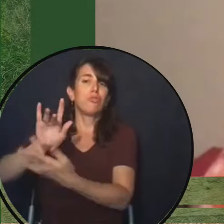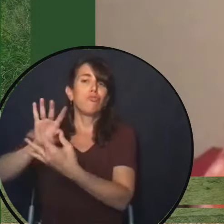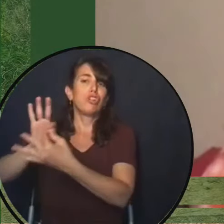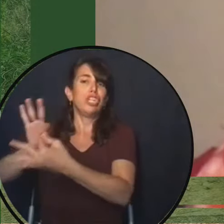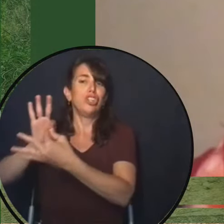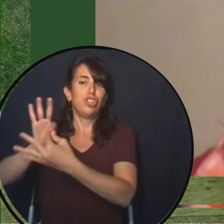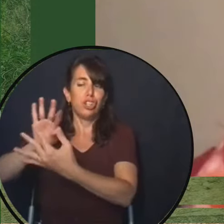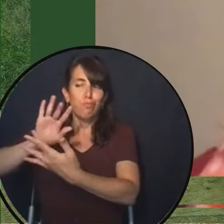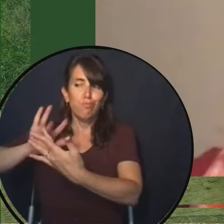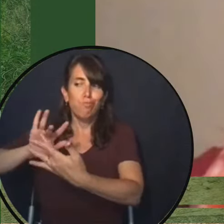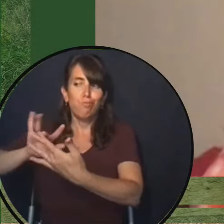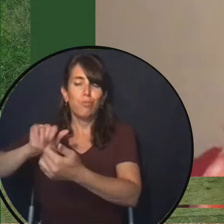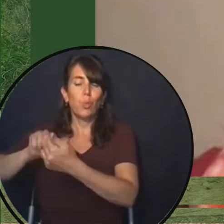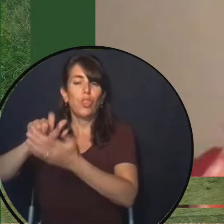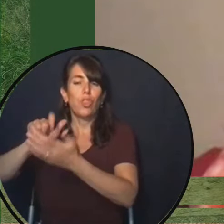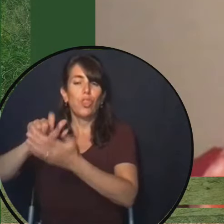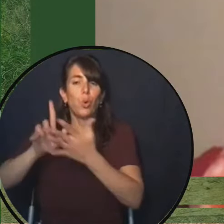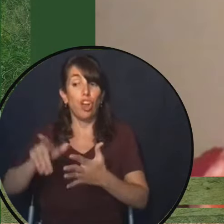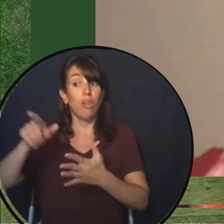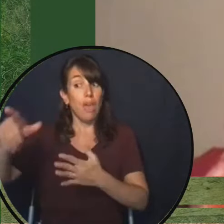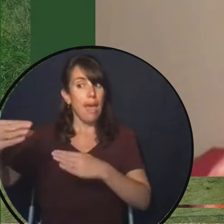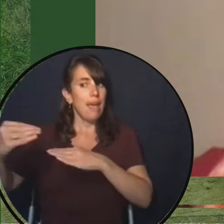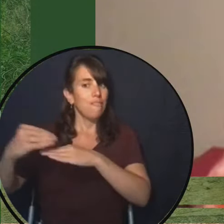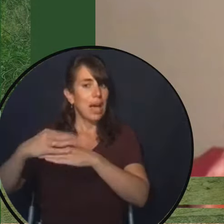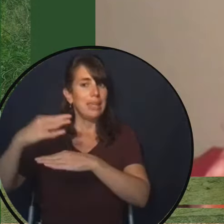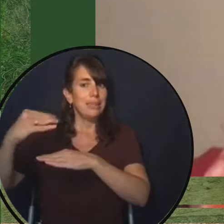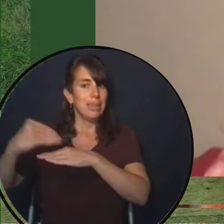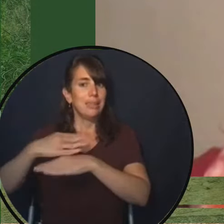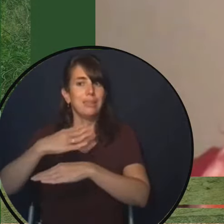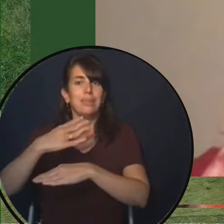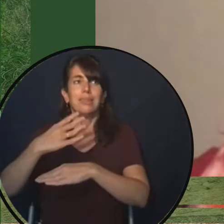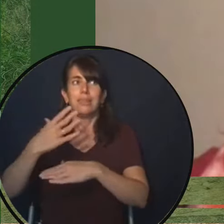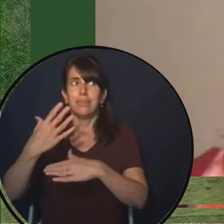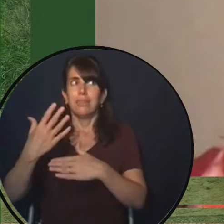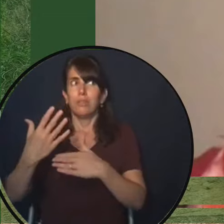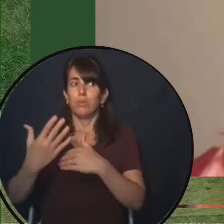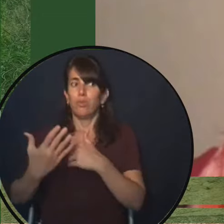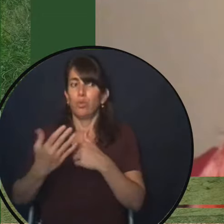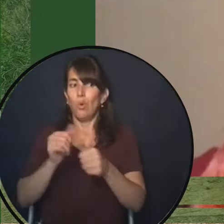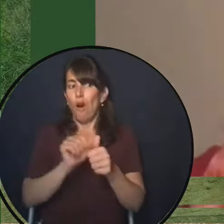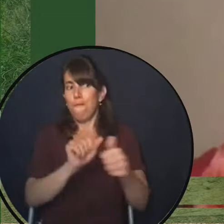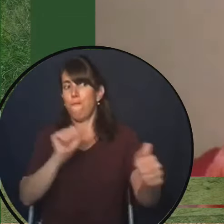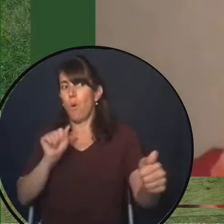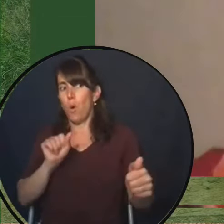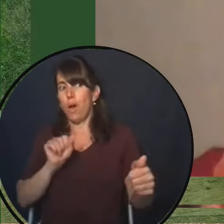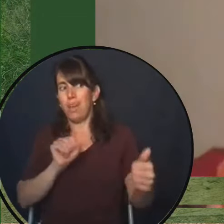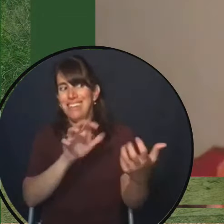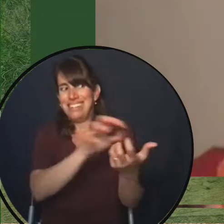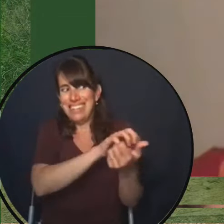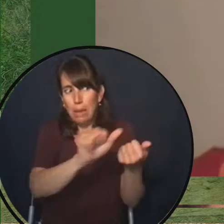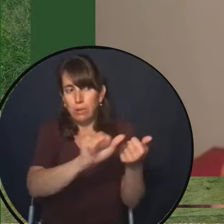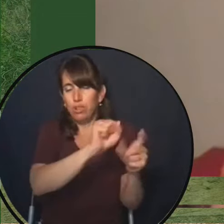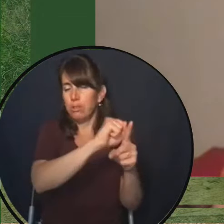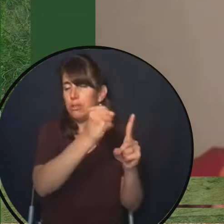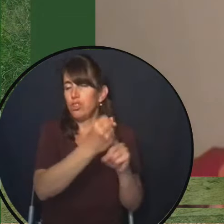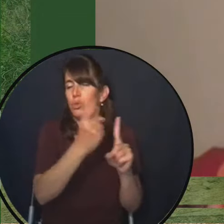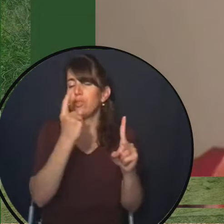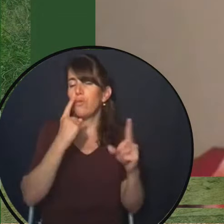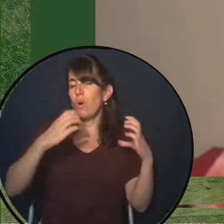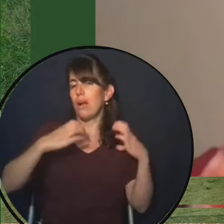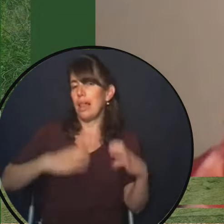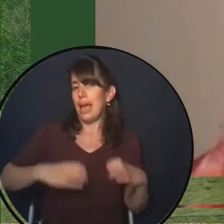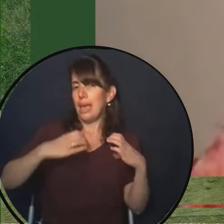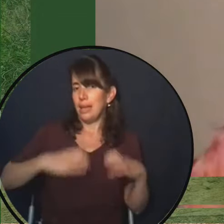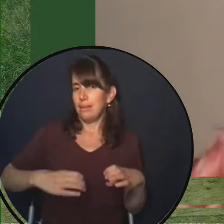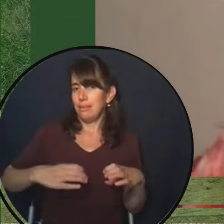us and keep us from getting into a position where we endangered one of our clients inadvertently, because we hadn't yet heard the AG's